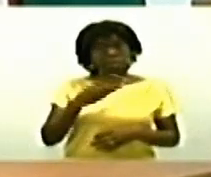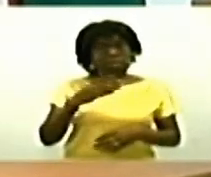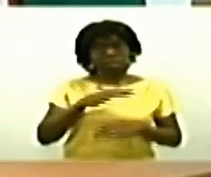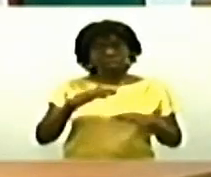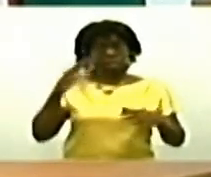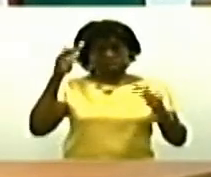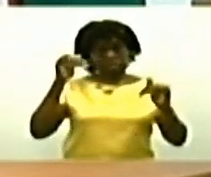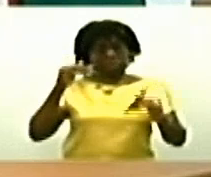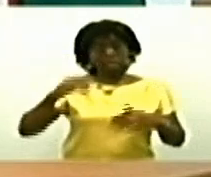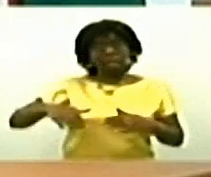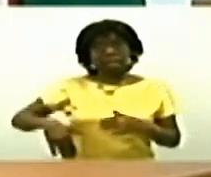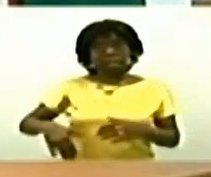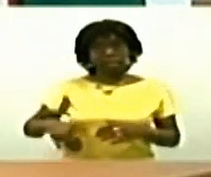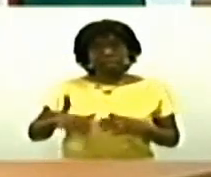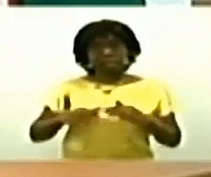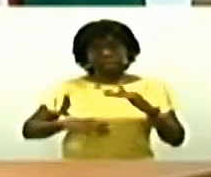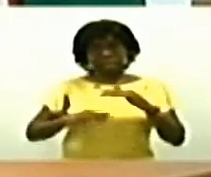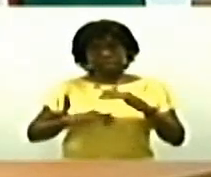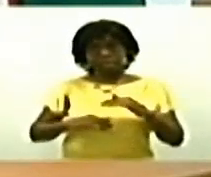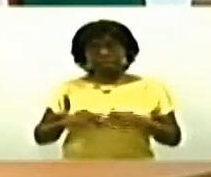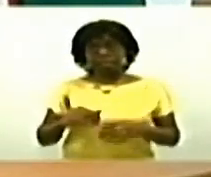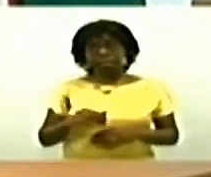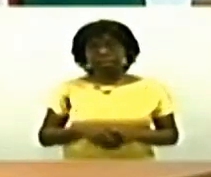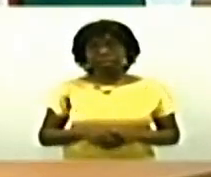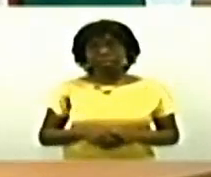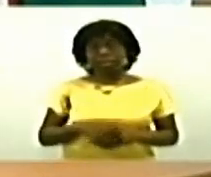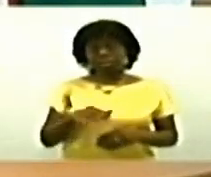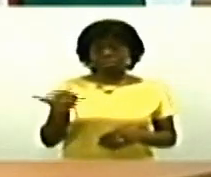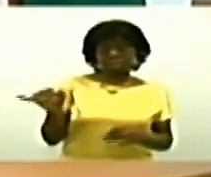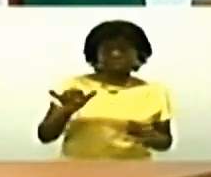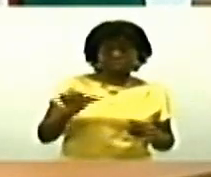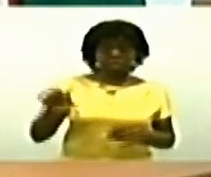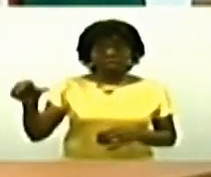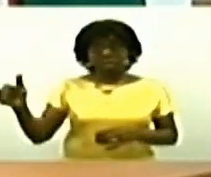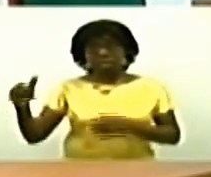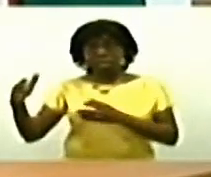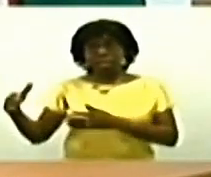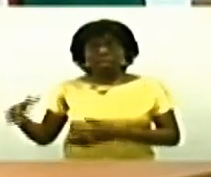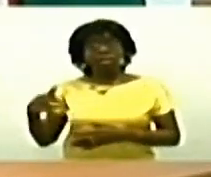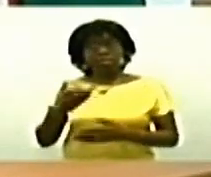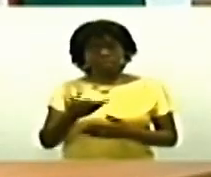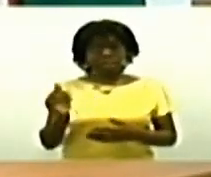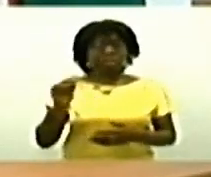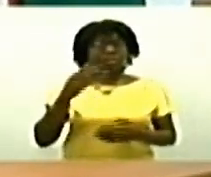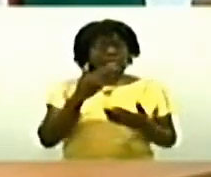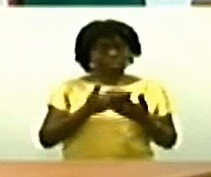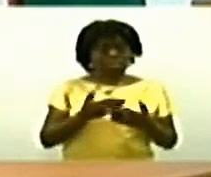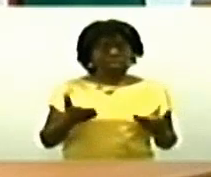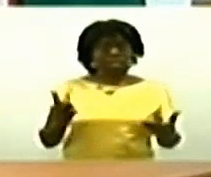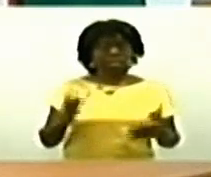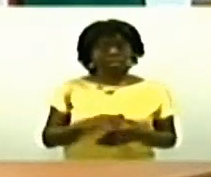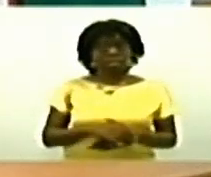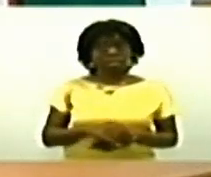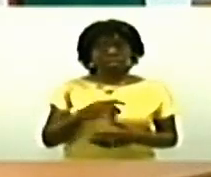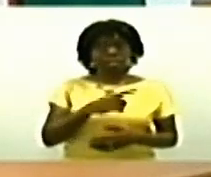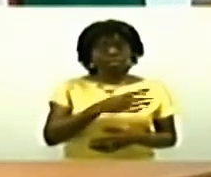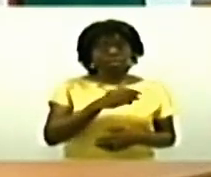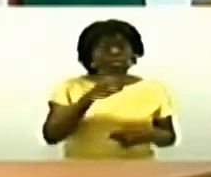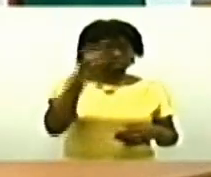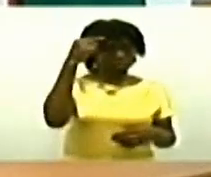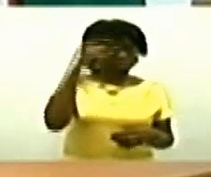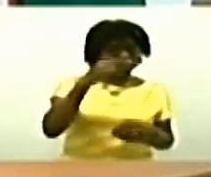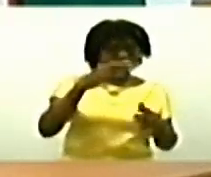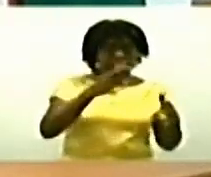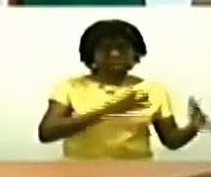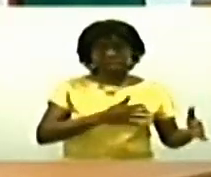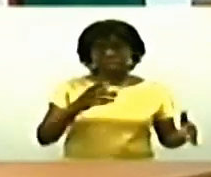expect less. Right? And as I say, like your colleagues on the other side, so they're good things. I mean, you on the government side and they on